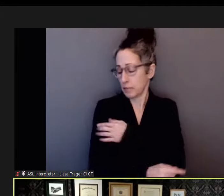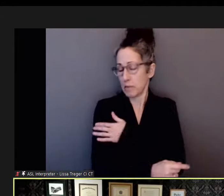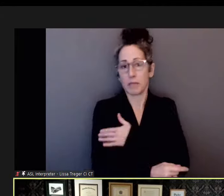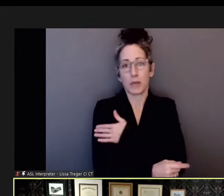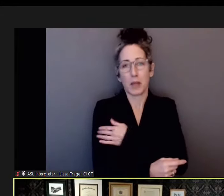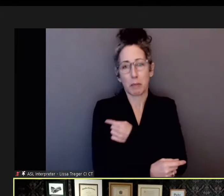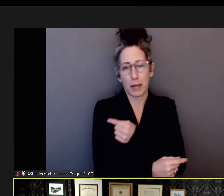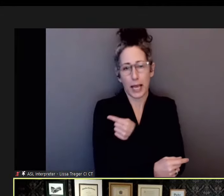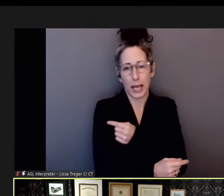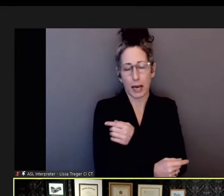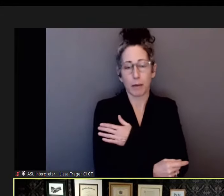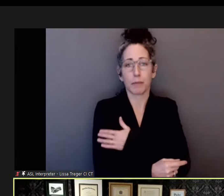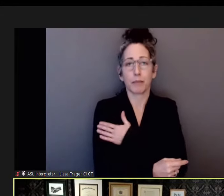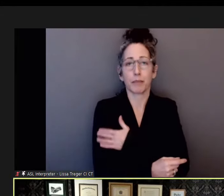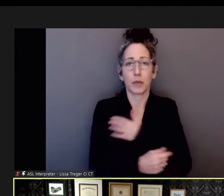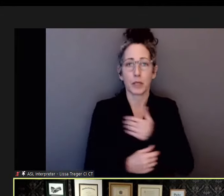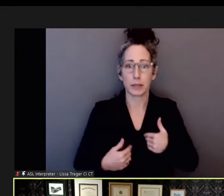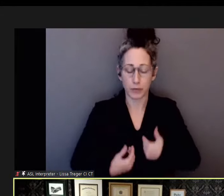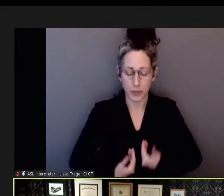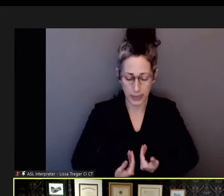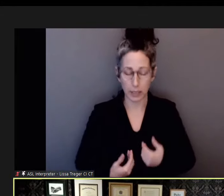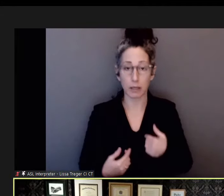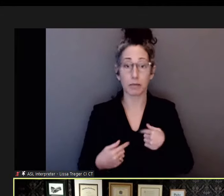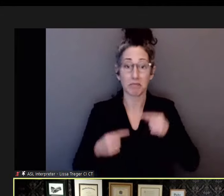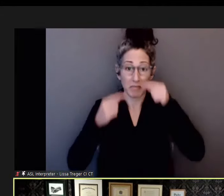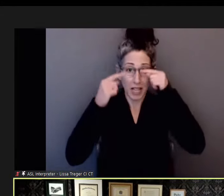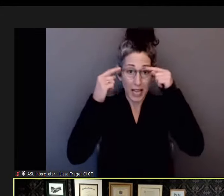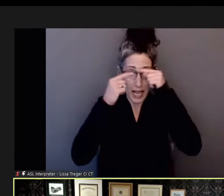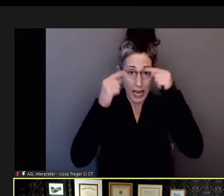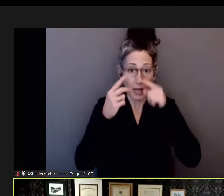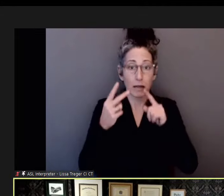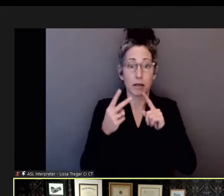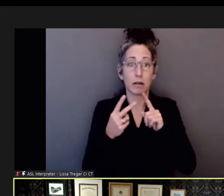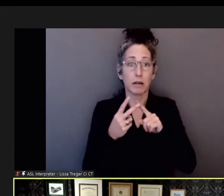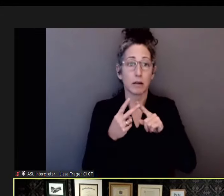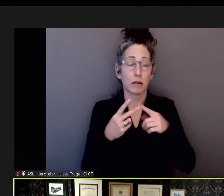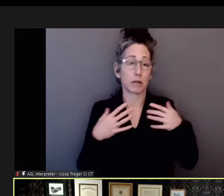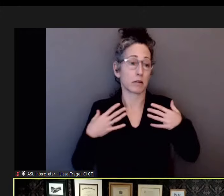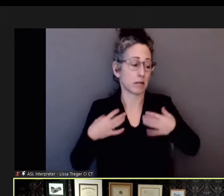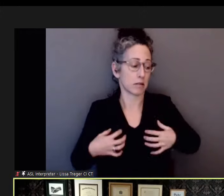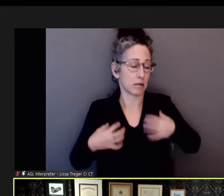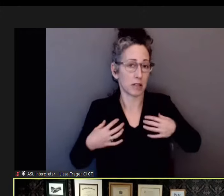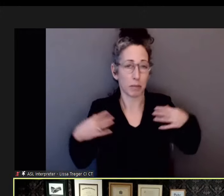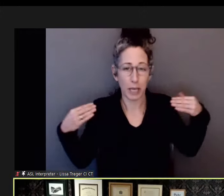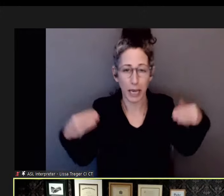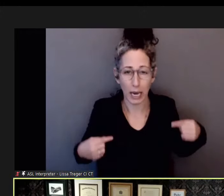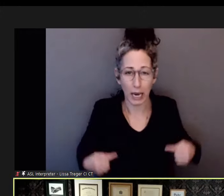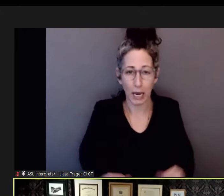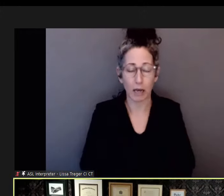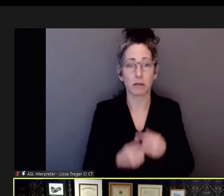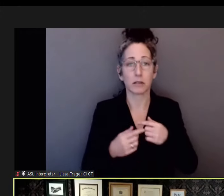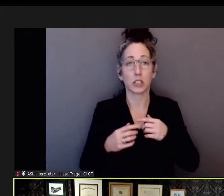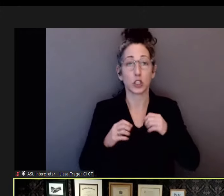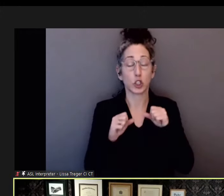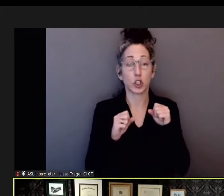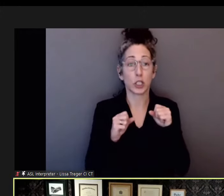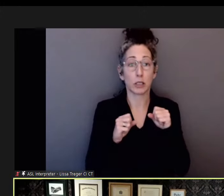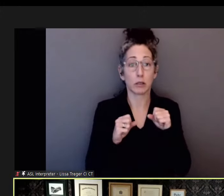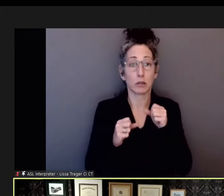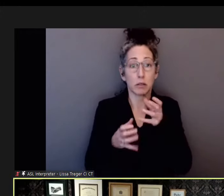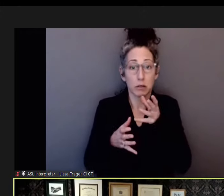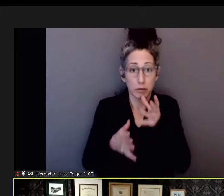site, fatigue, headache, myalgia, arthralgia, chills, nausea, vomiting,